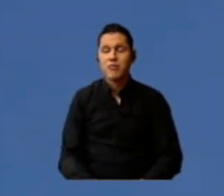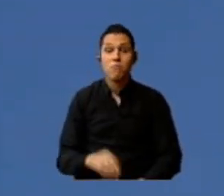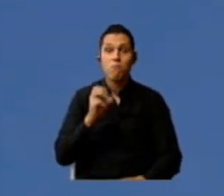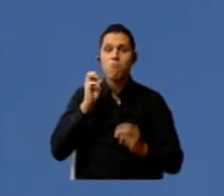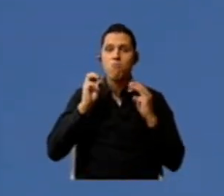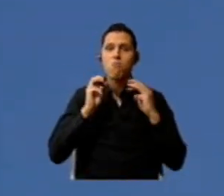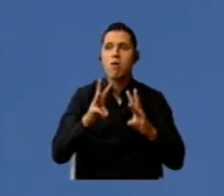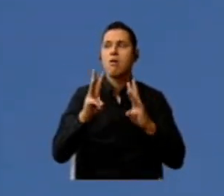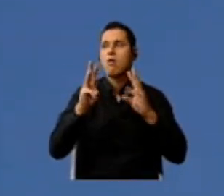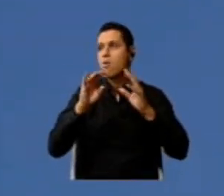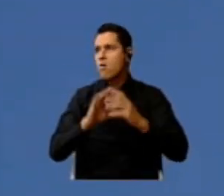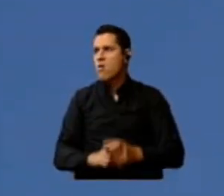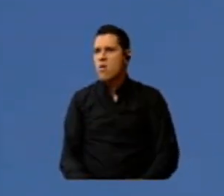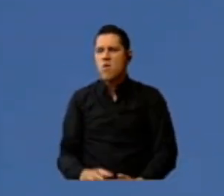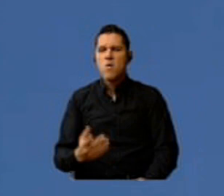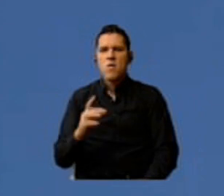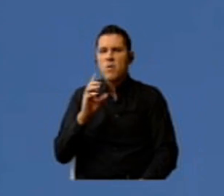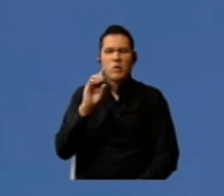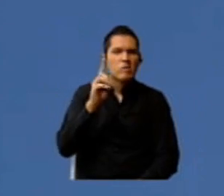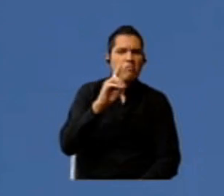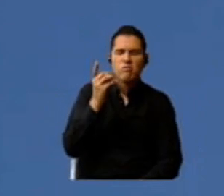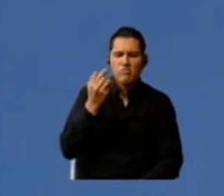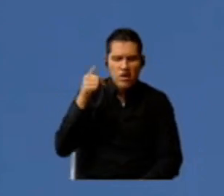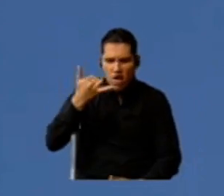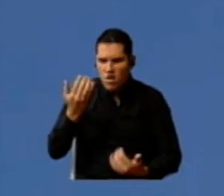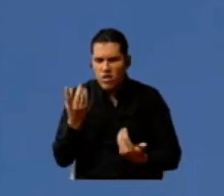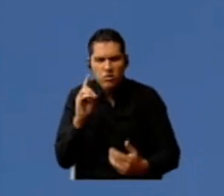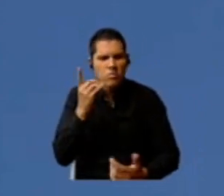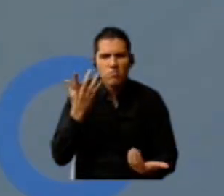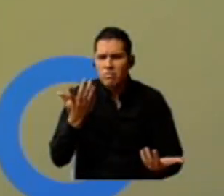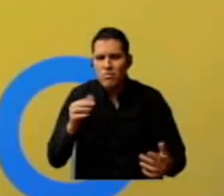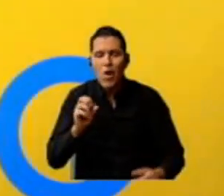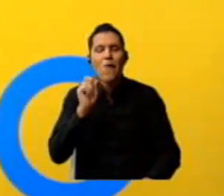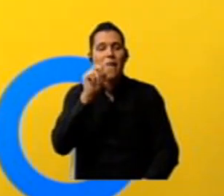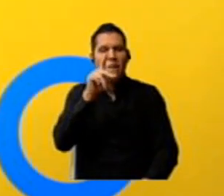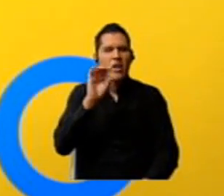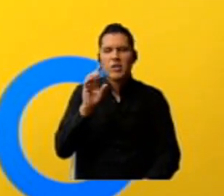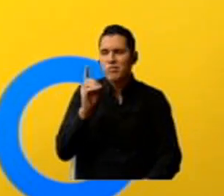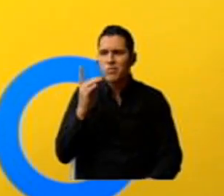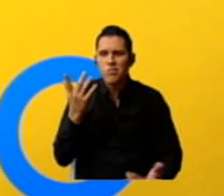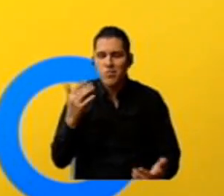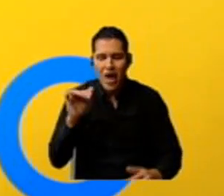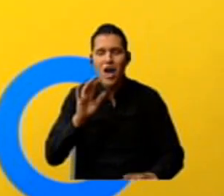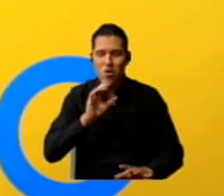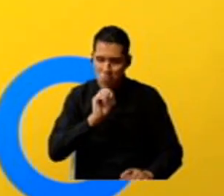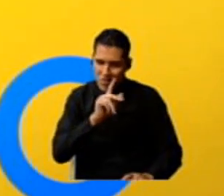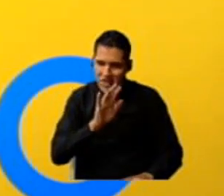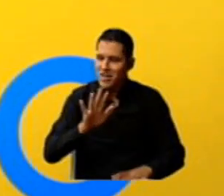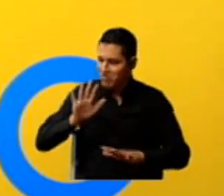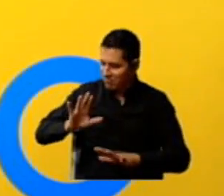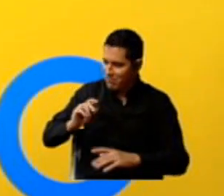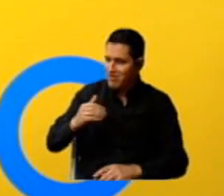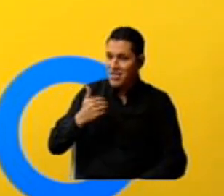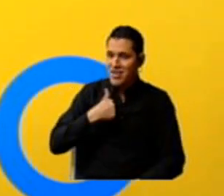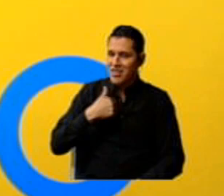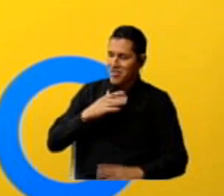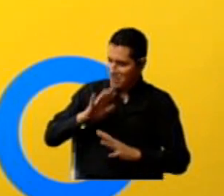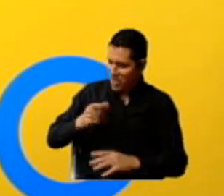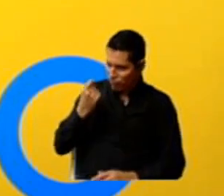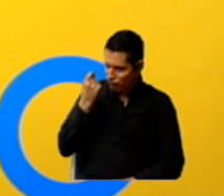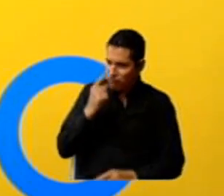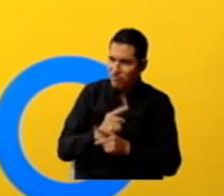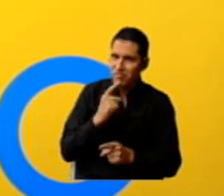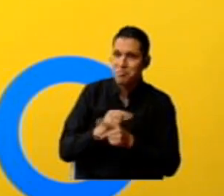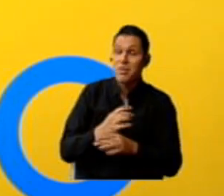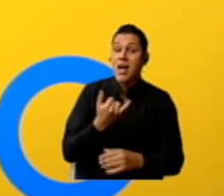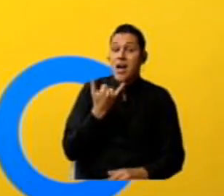Wow. Where are we? Okay, where are we? Okay, Charlotte, we have arrived. And